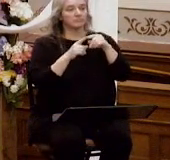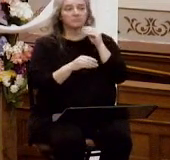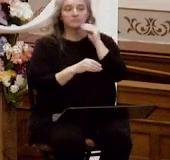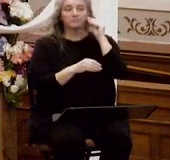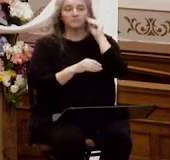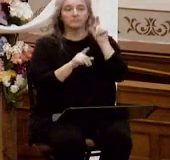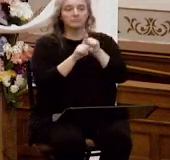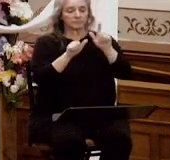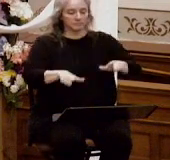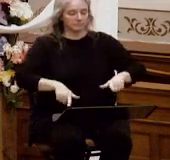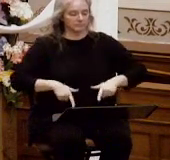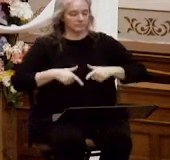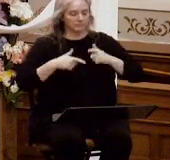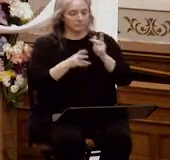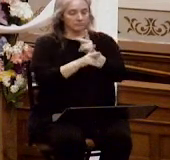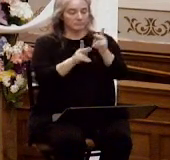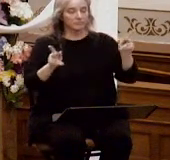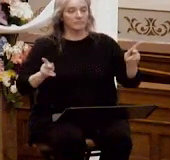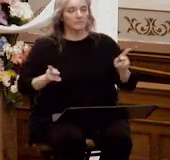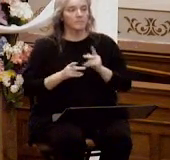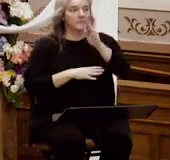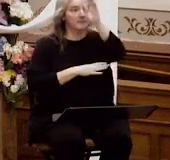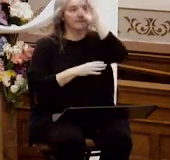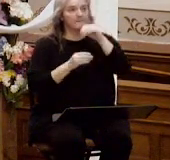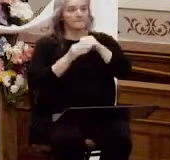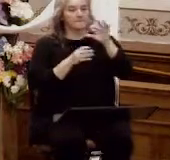dwelling place of God in the Spirit.